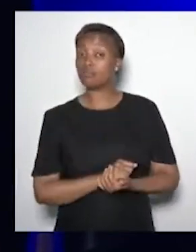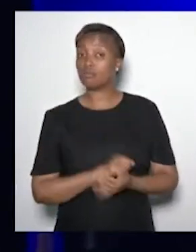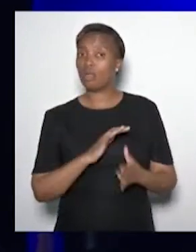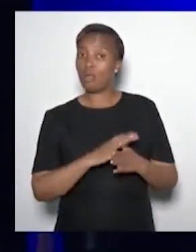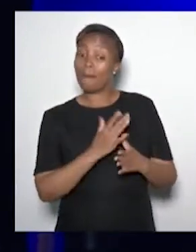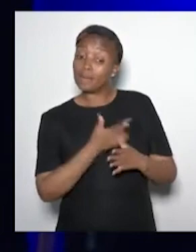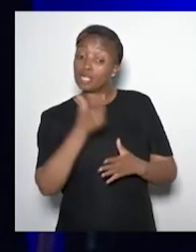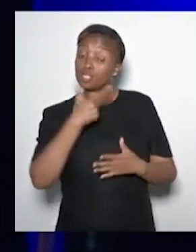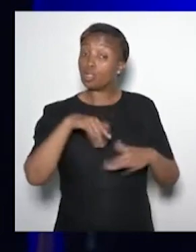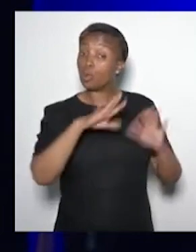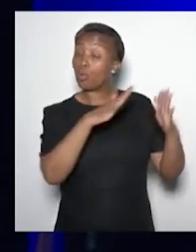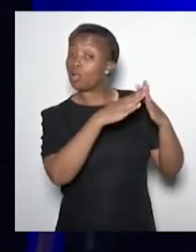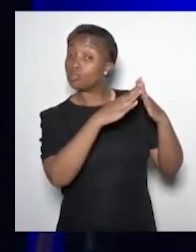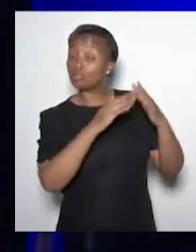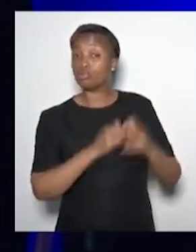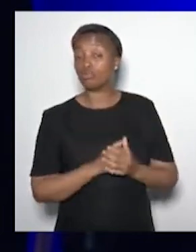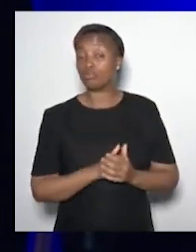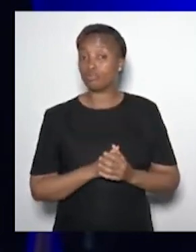Because in a local church,